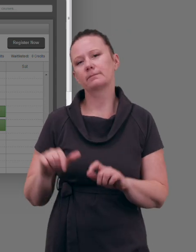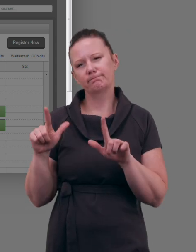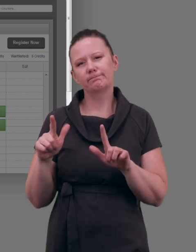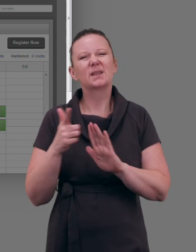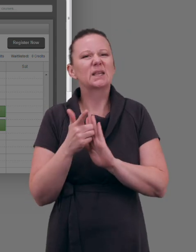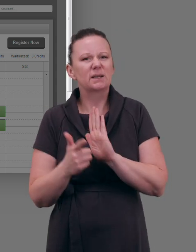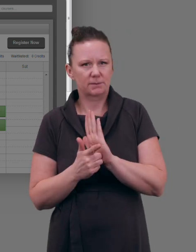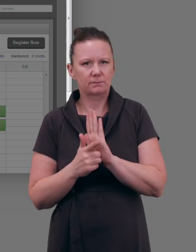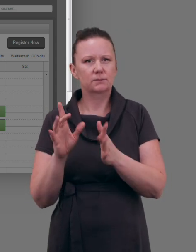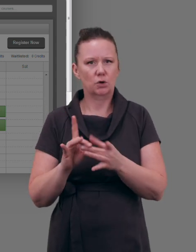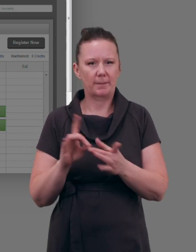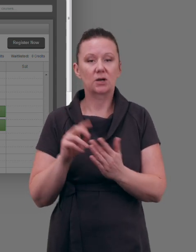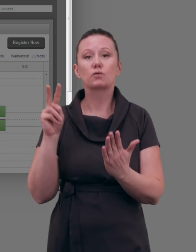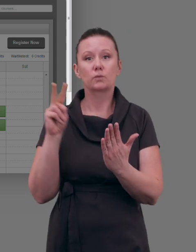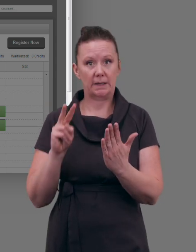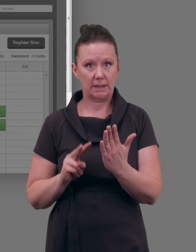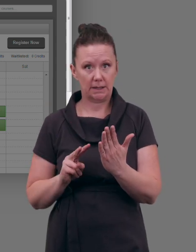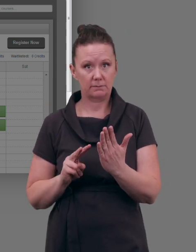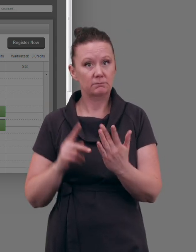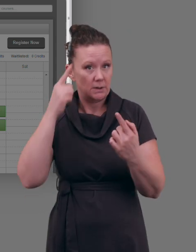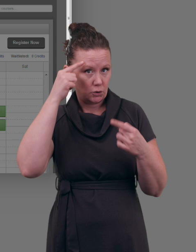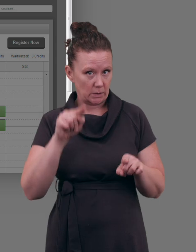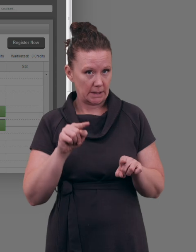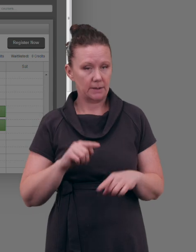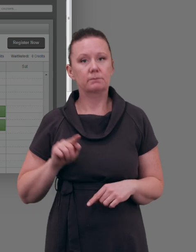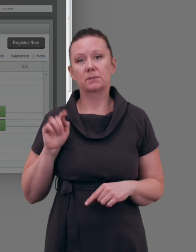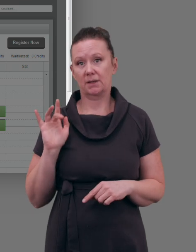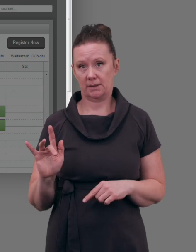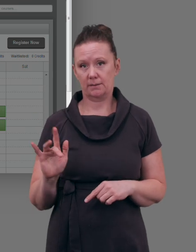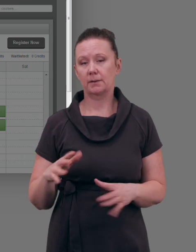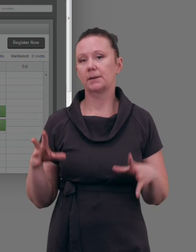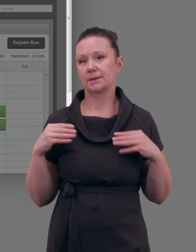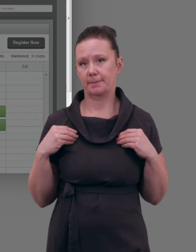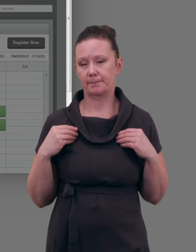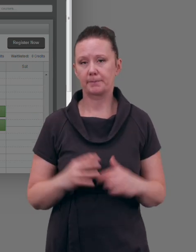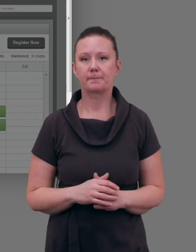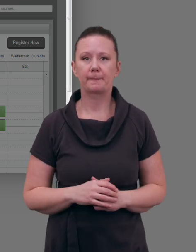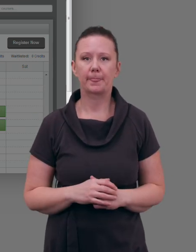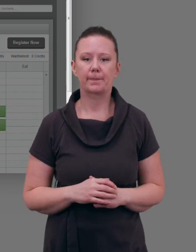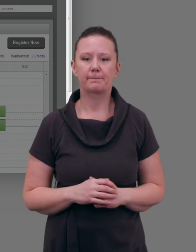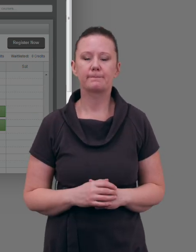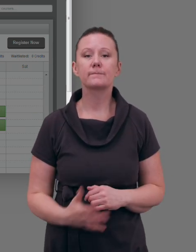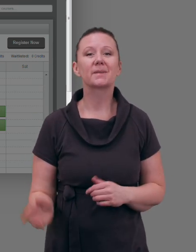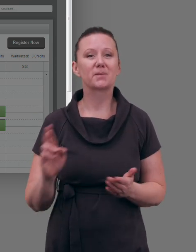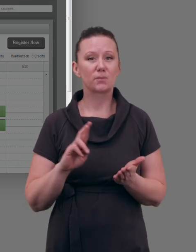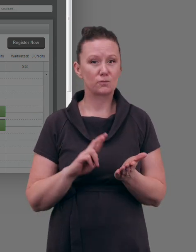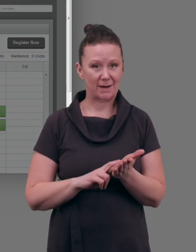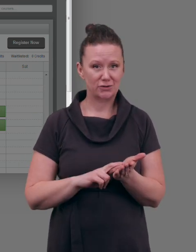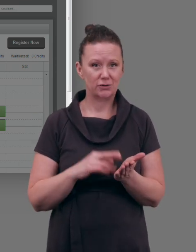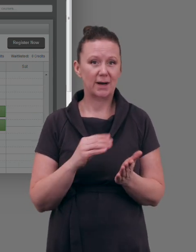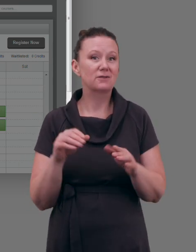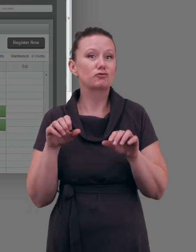display. Review the statement and then click the Accept button to continue. The Register and Drop Sections dialog box is